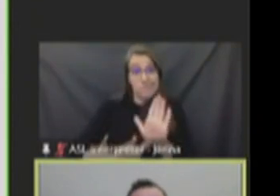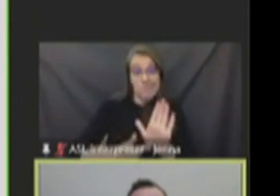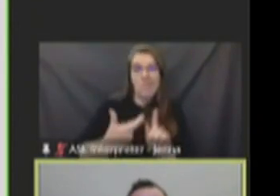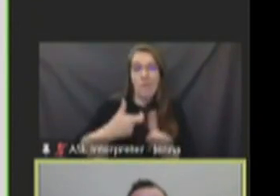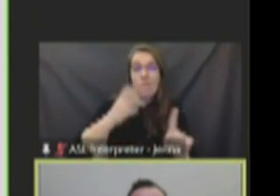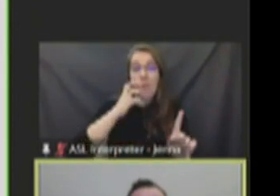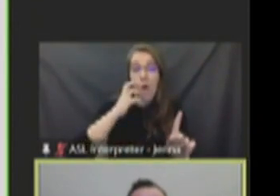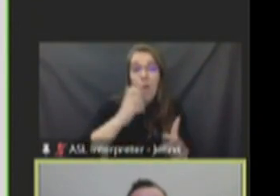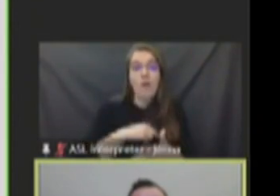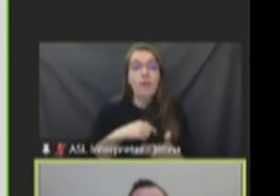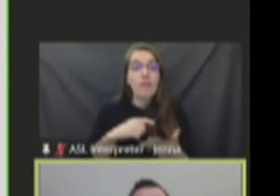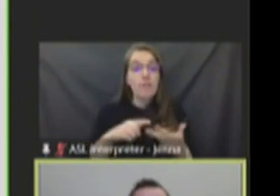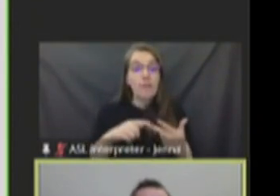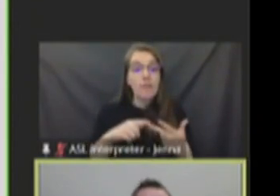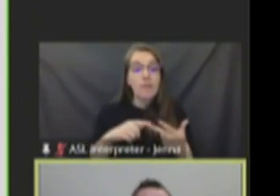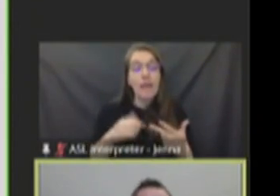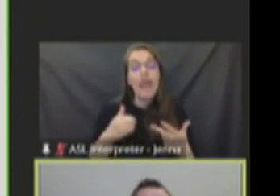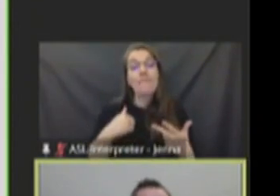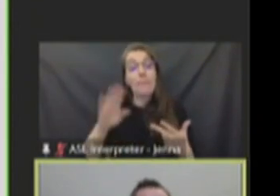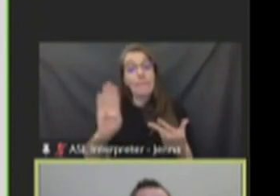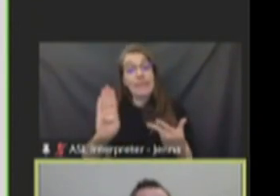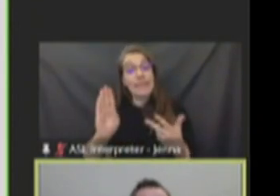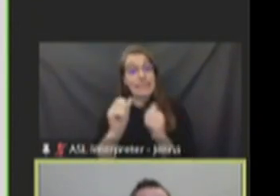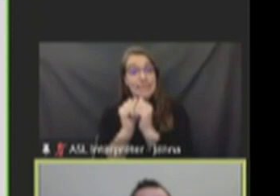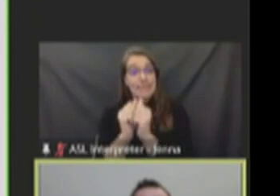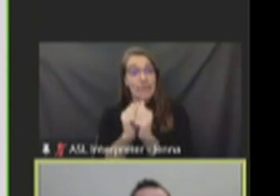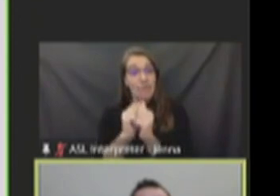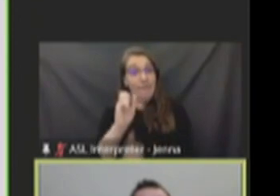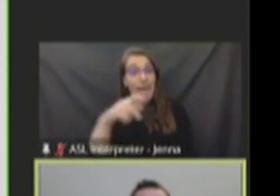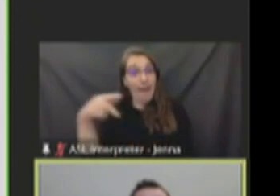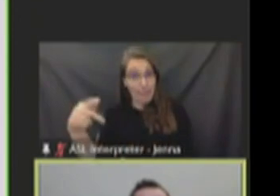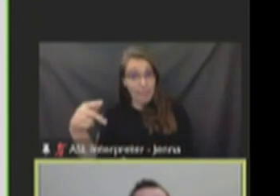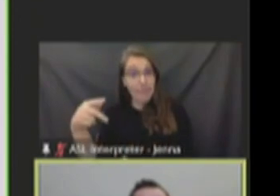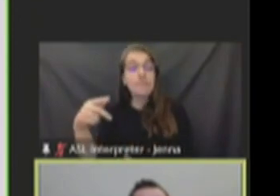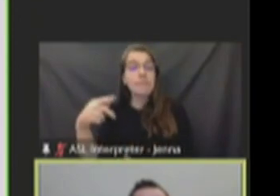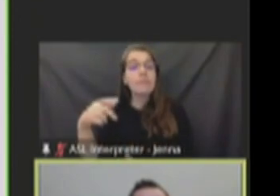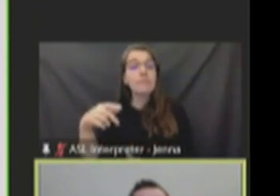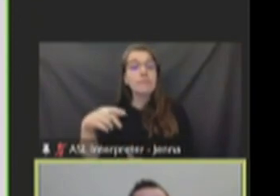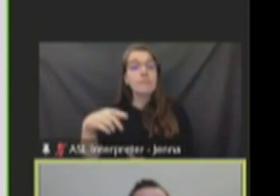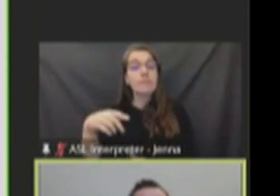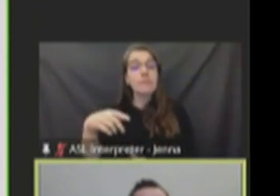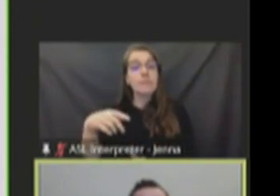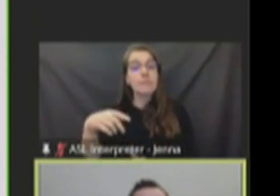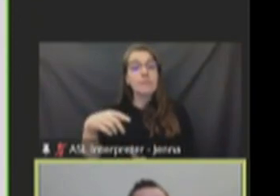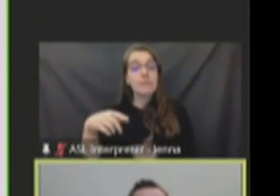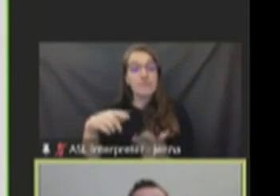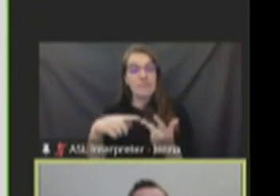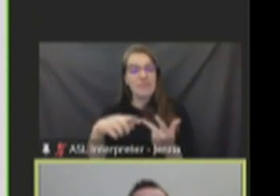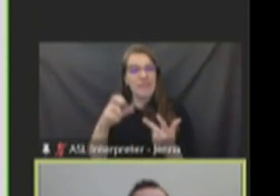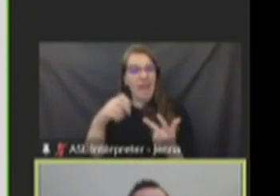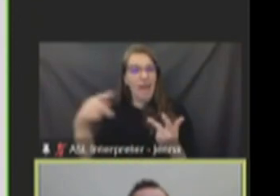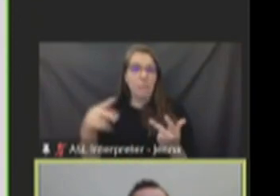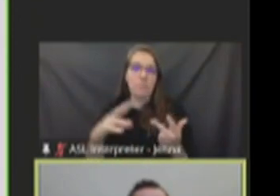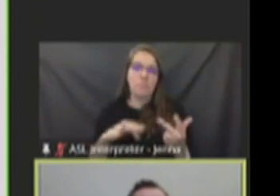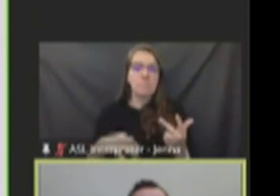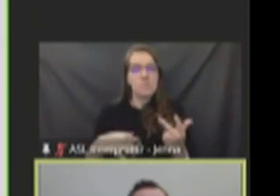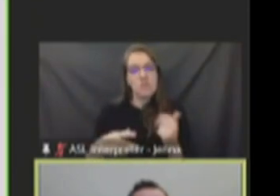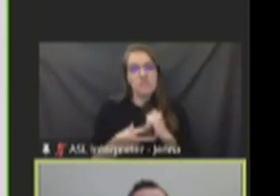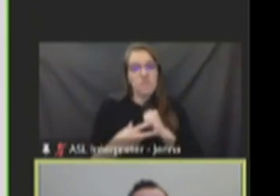a Be Together Boston app. So that really what that app is just sort of a handy place for you to